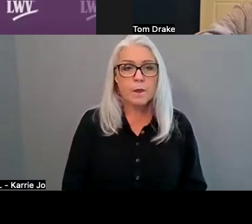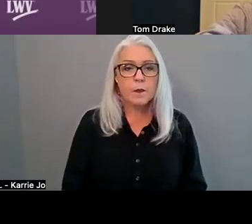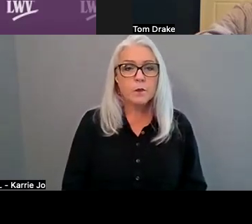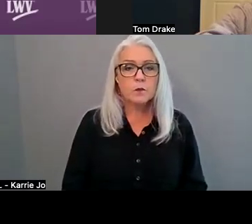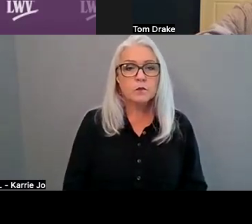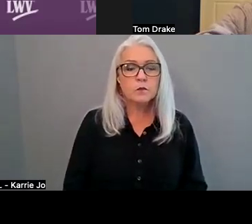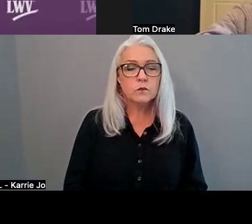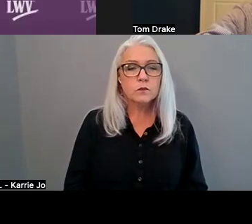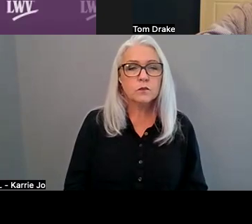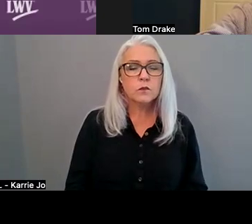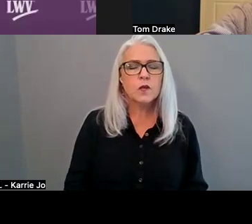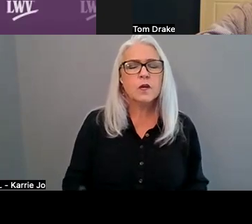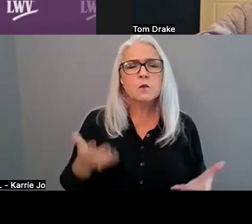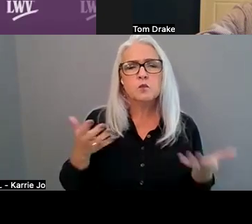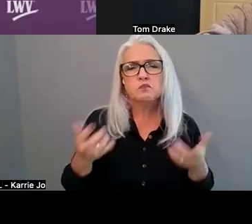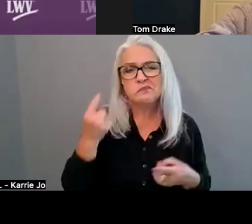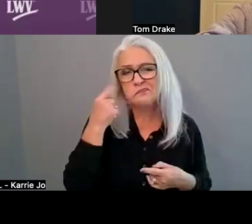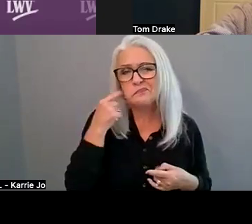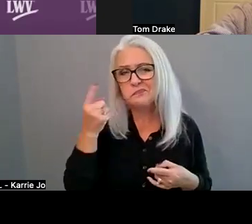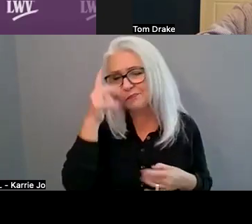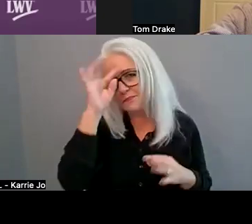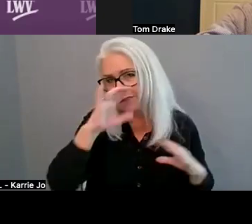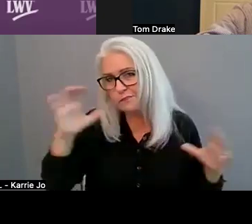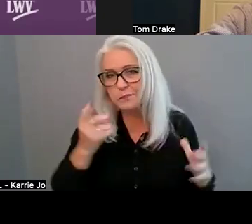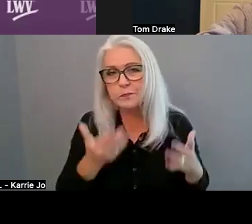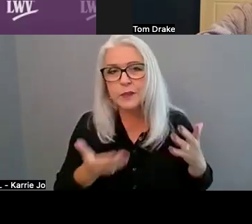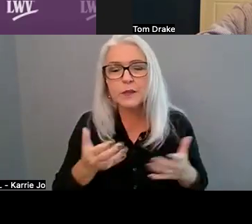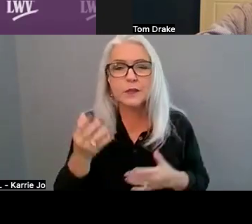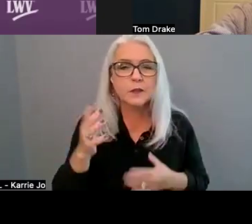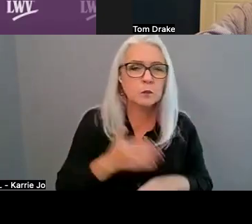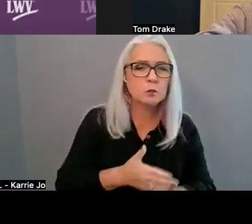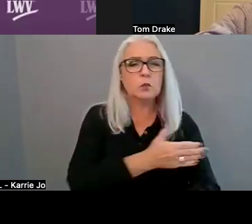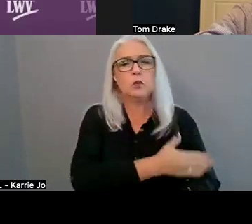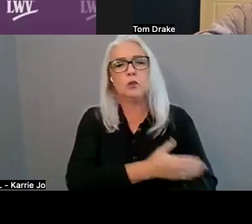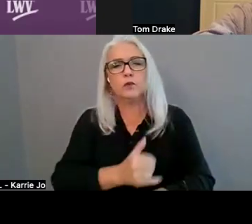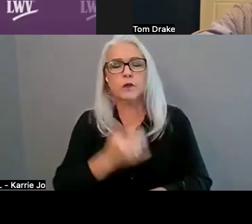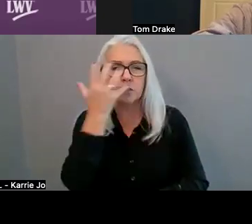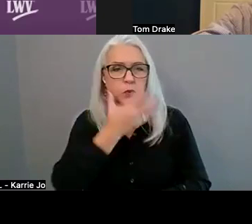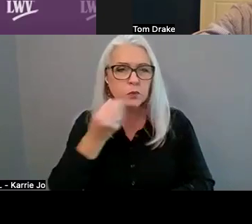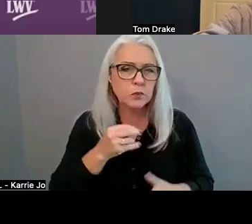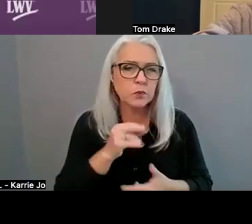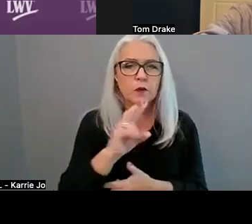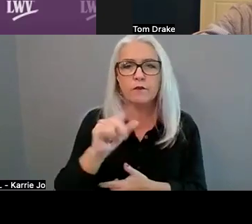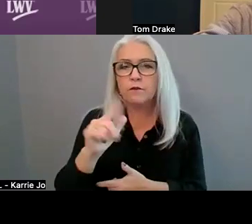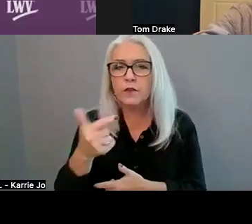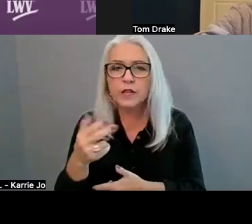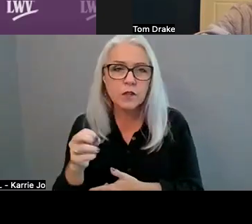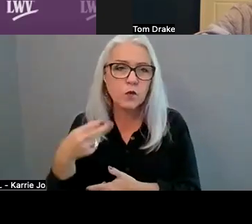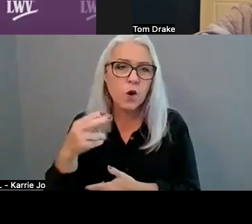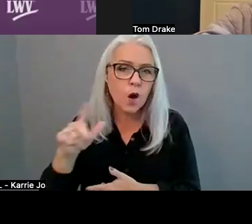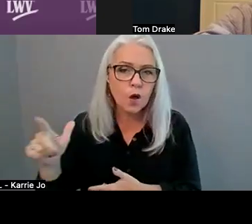village and the downtown, including the business area, the commuter parking lots, village hall, which desperately needs painting?